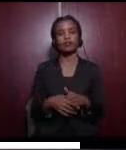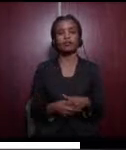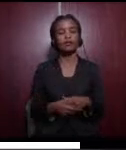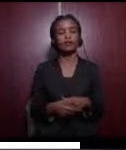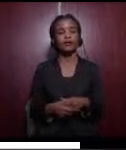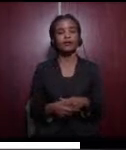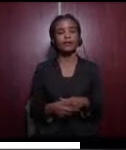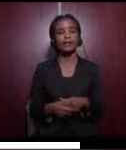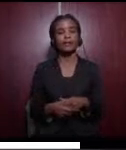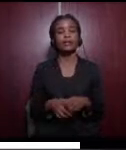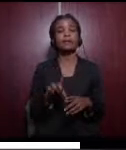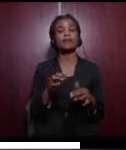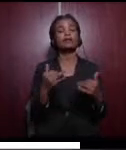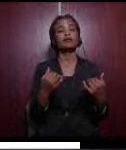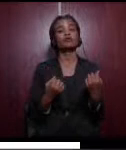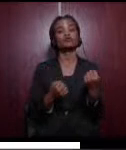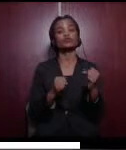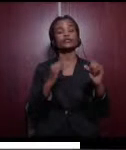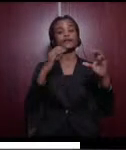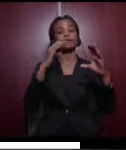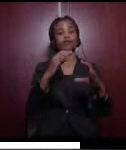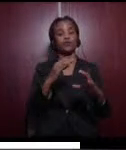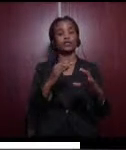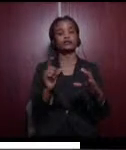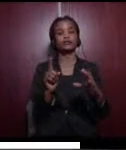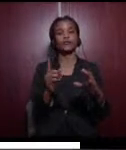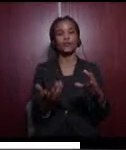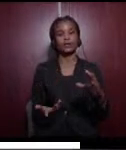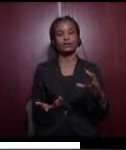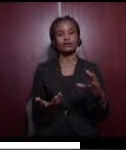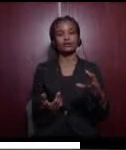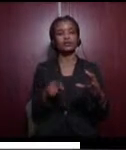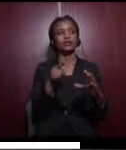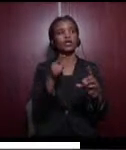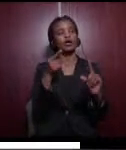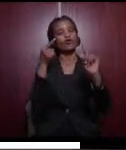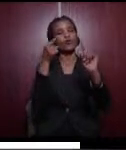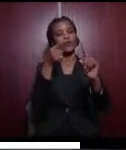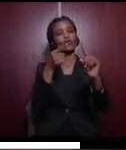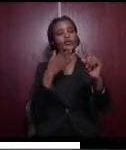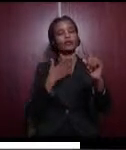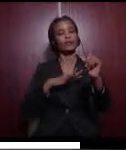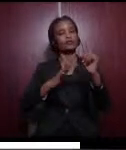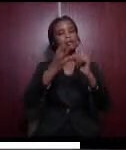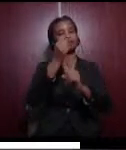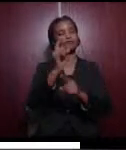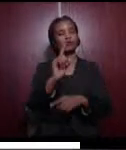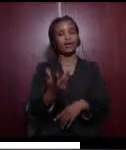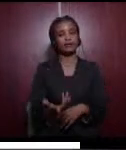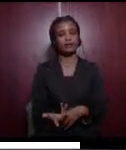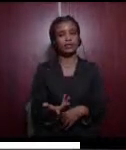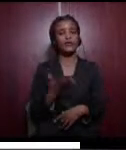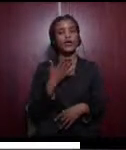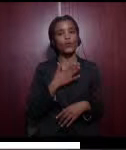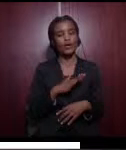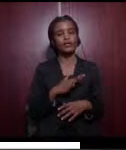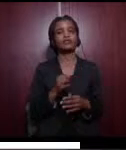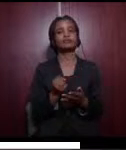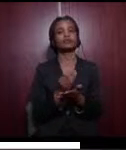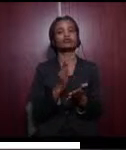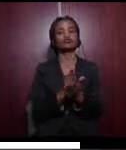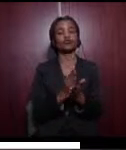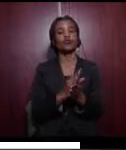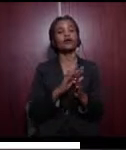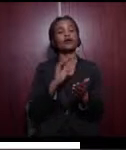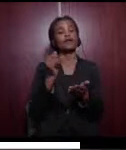So what is the strategic focus of what is it that the intent that we are trying to achieve is that we want to amend the provision of the Fundraising